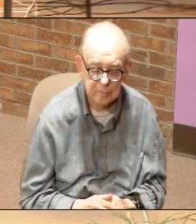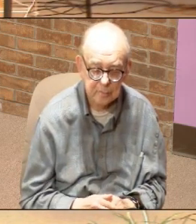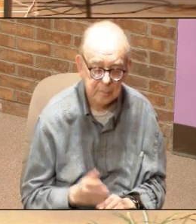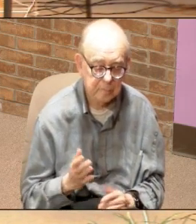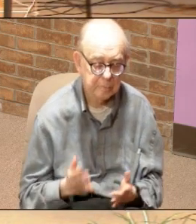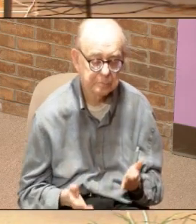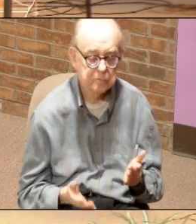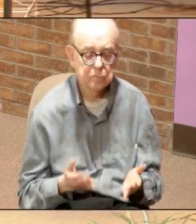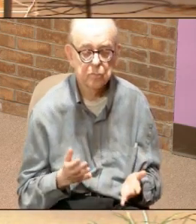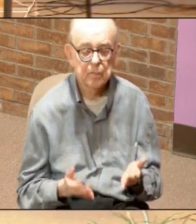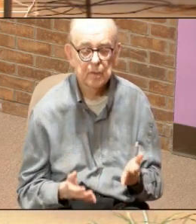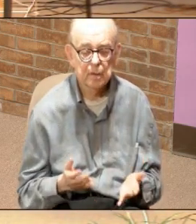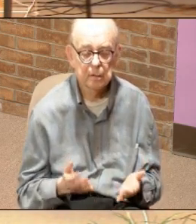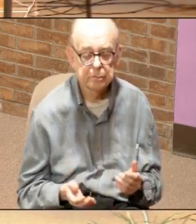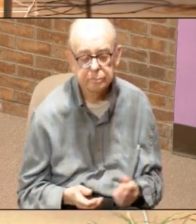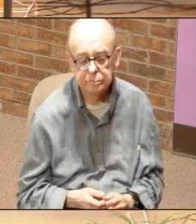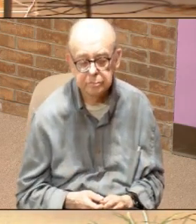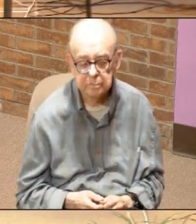Maybe